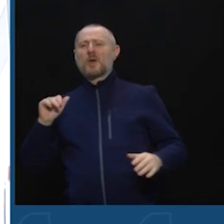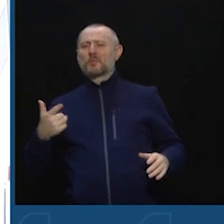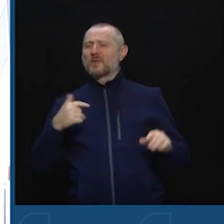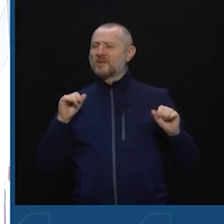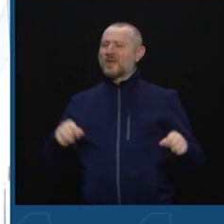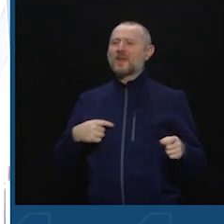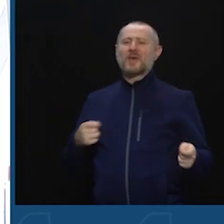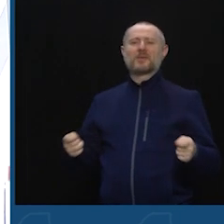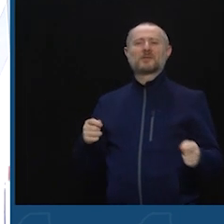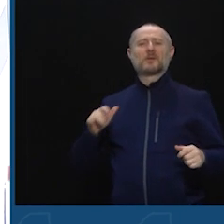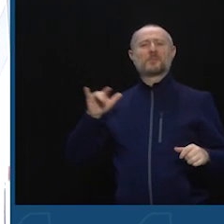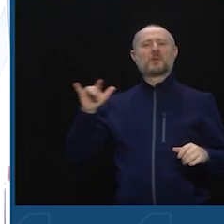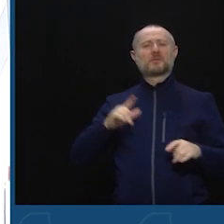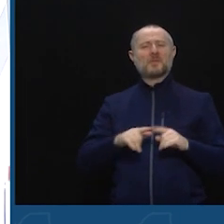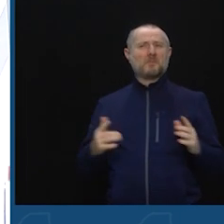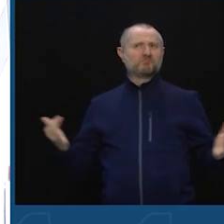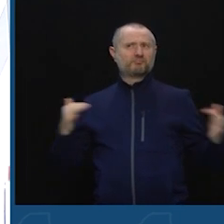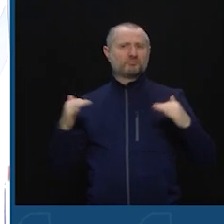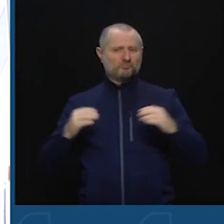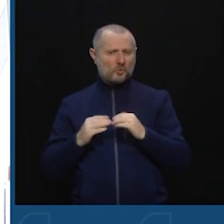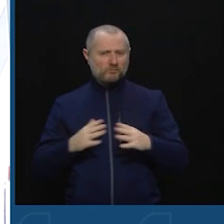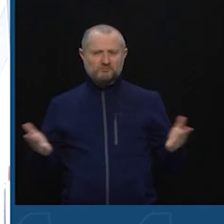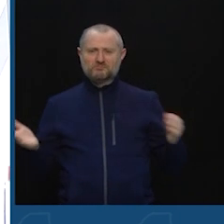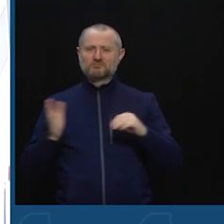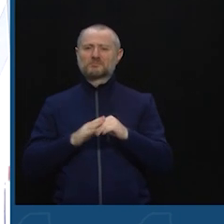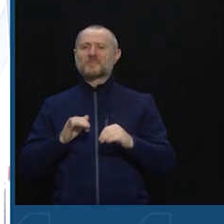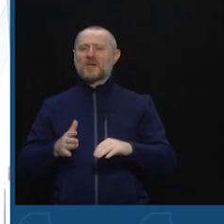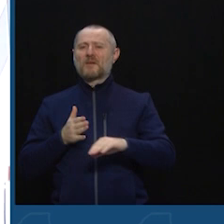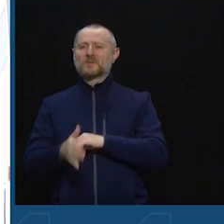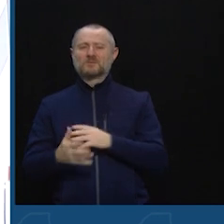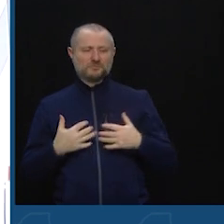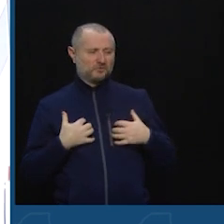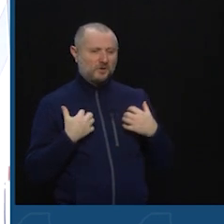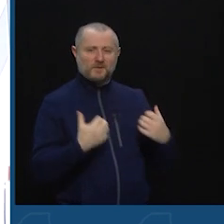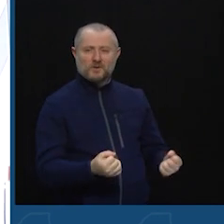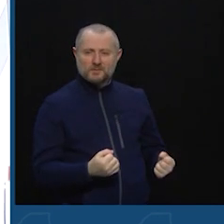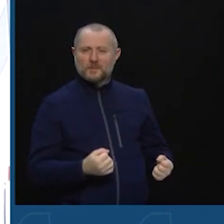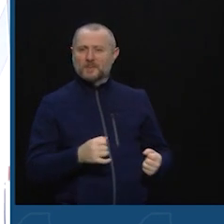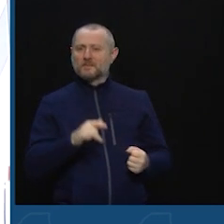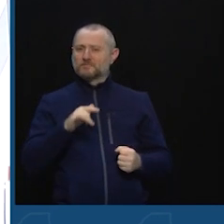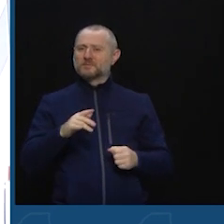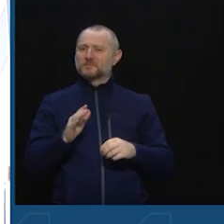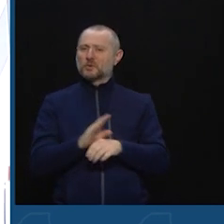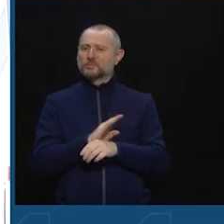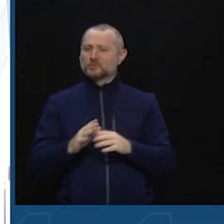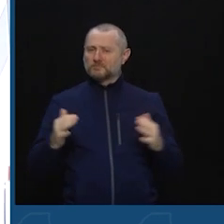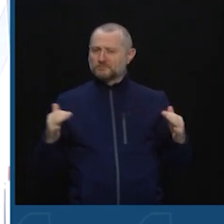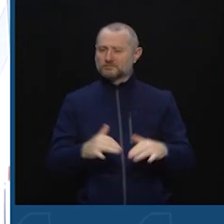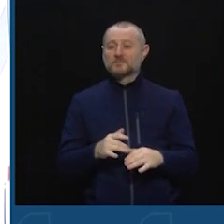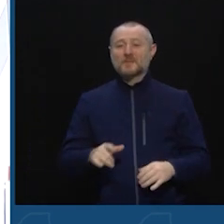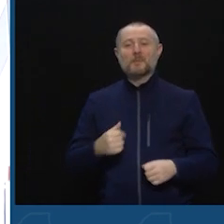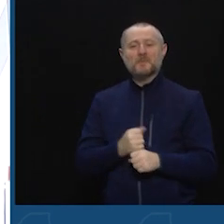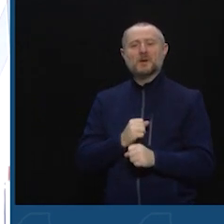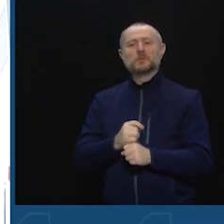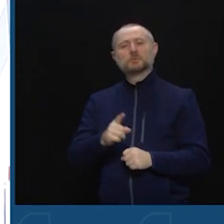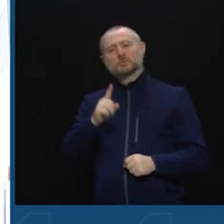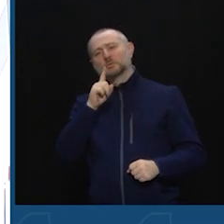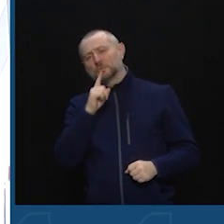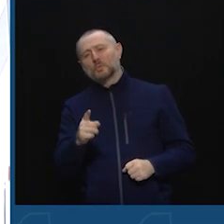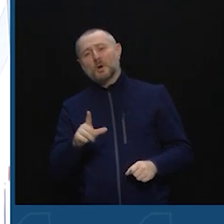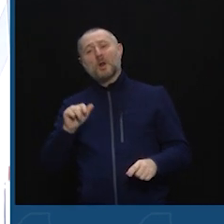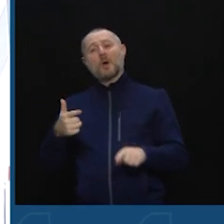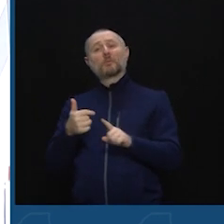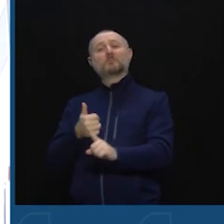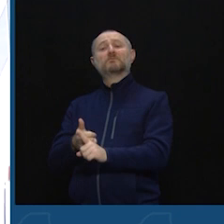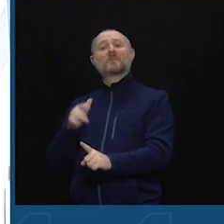in airline traffic that has come with the recovery of the airline industry. It will also ensure that LaGuardia Airport no